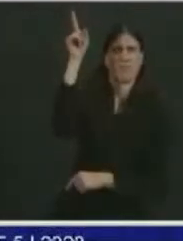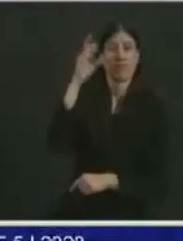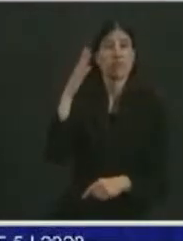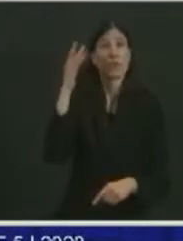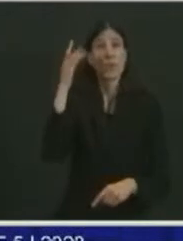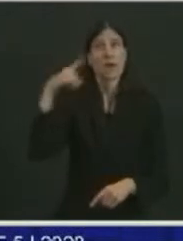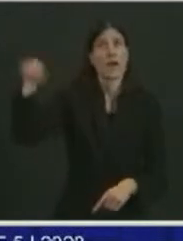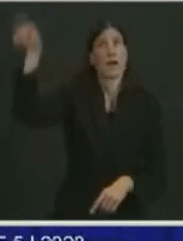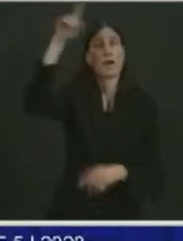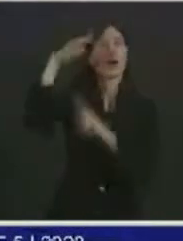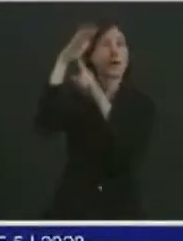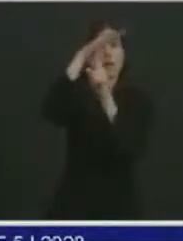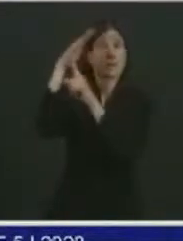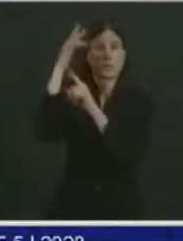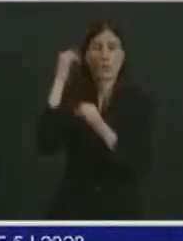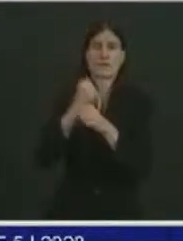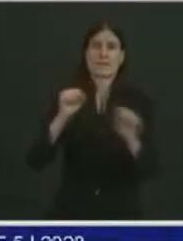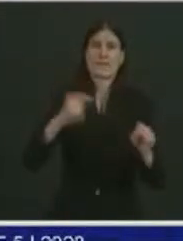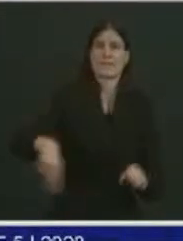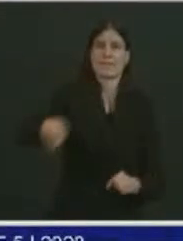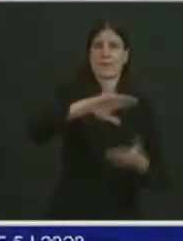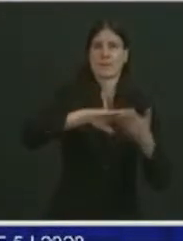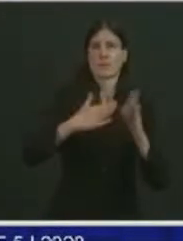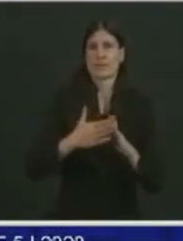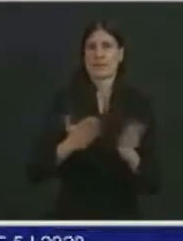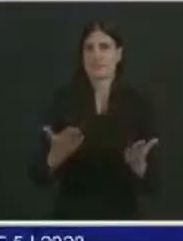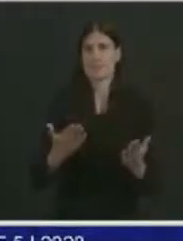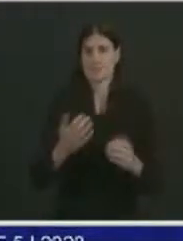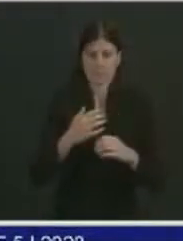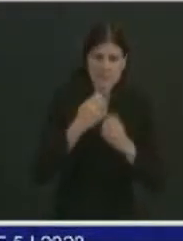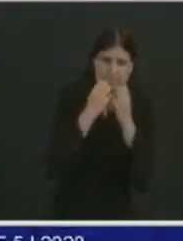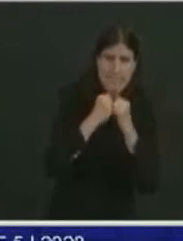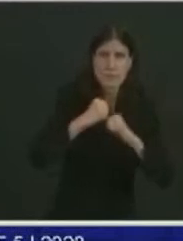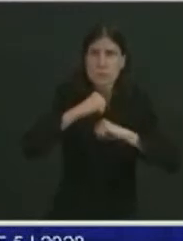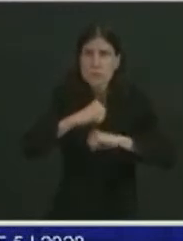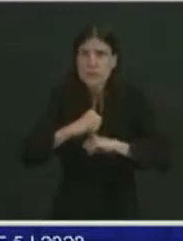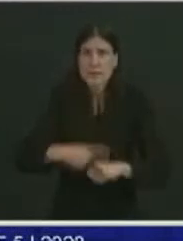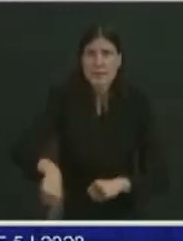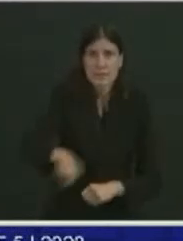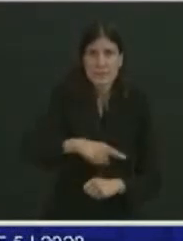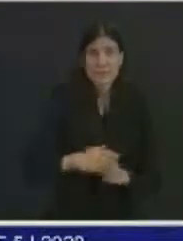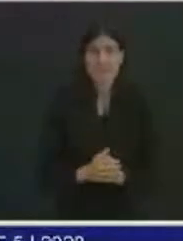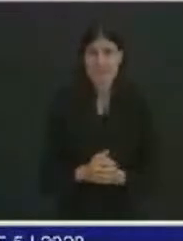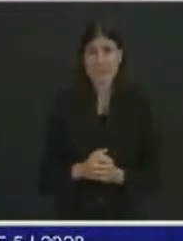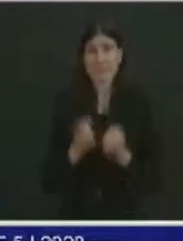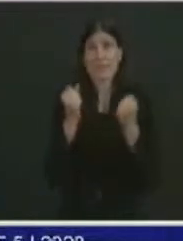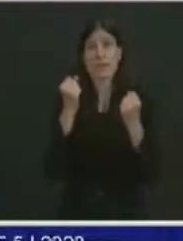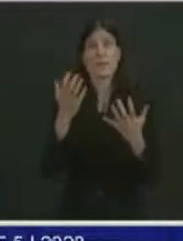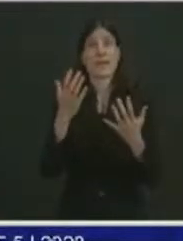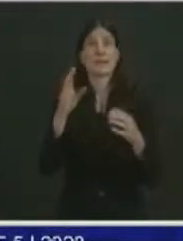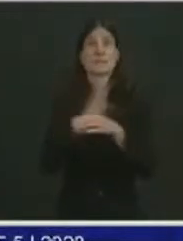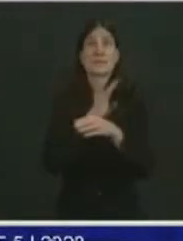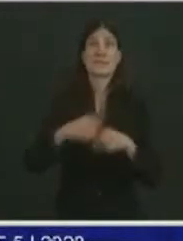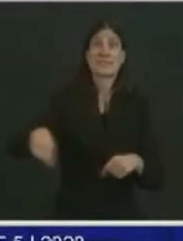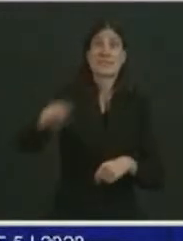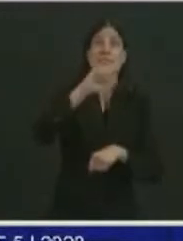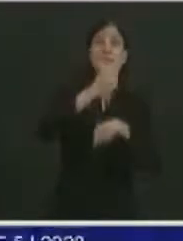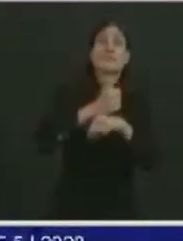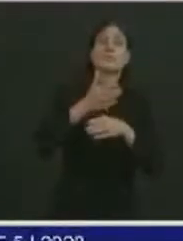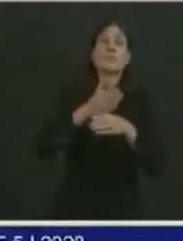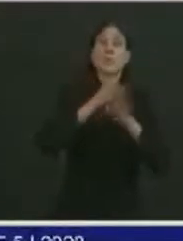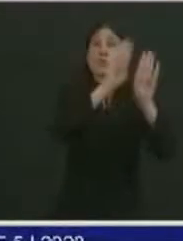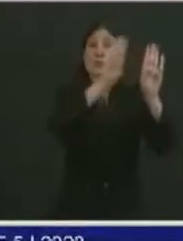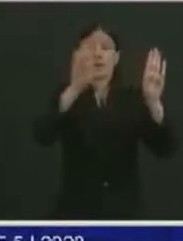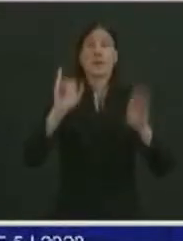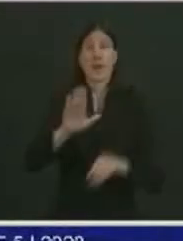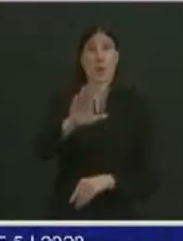absolutely, you should. There's a lot of businesses who are afraid. They're boarded up because they're afraid, because the other night we had a horrible night.